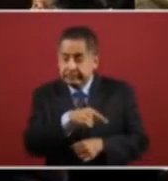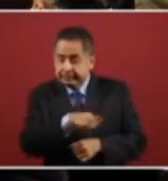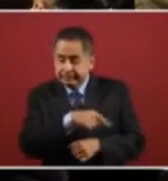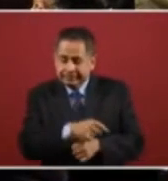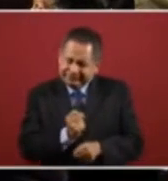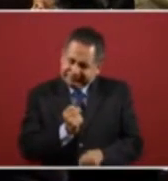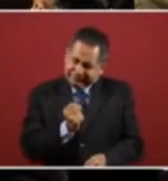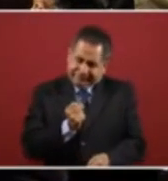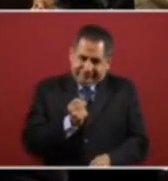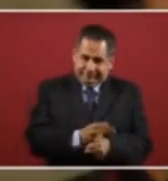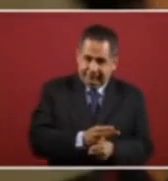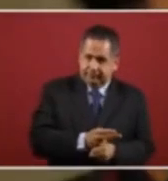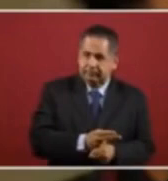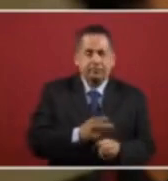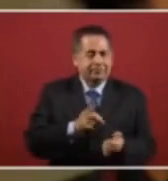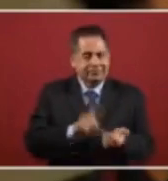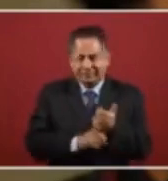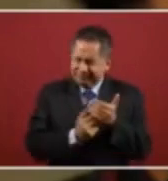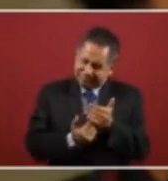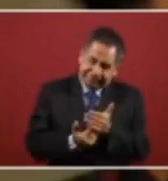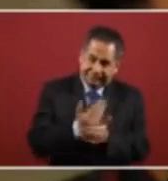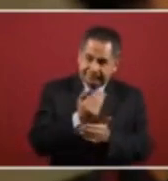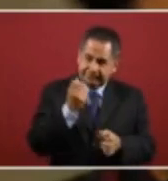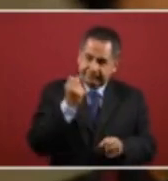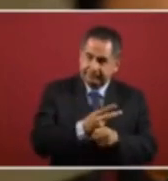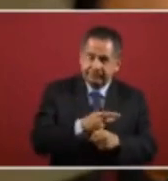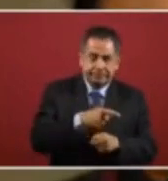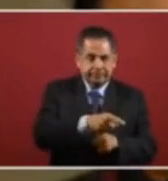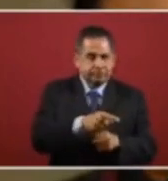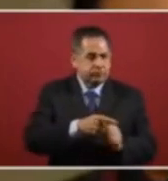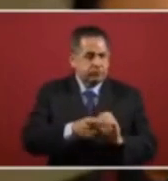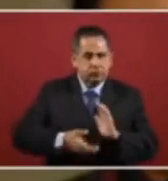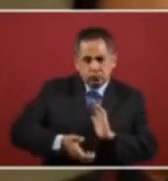That very early they come.